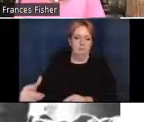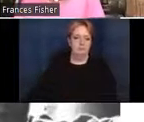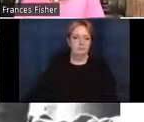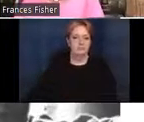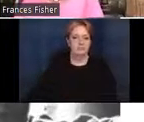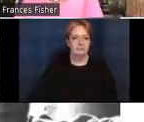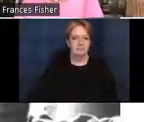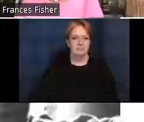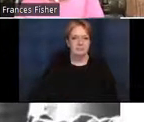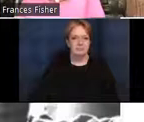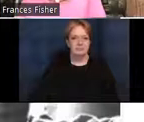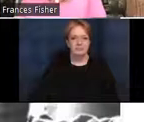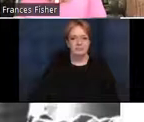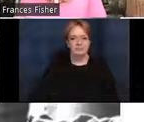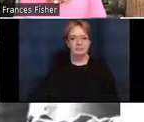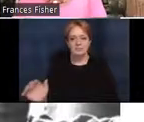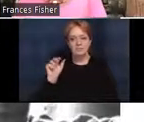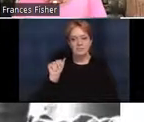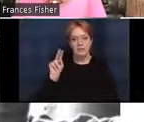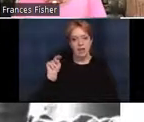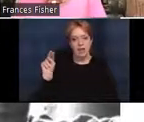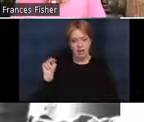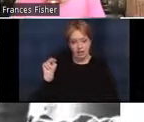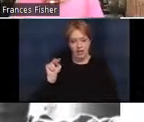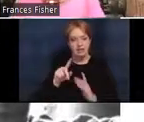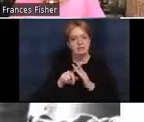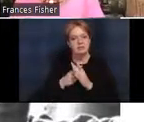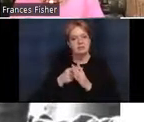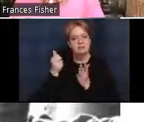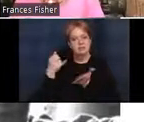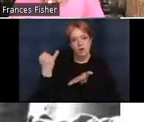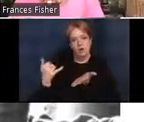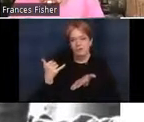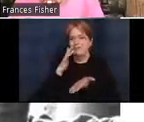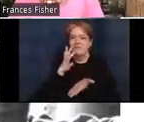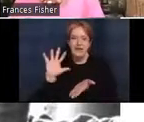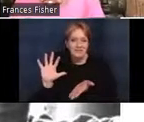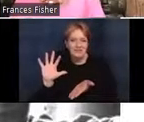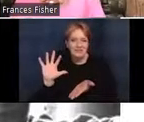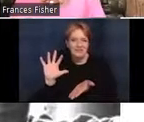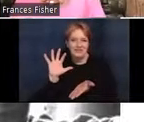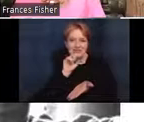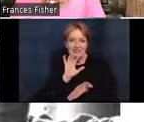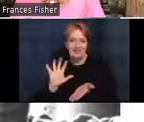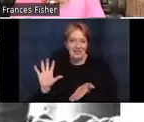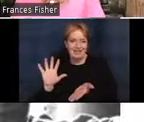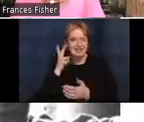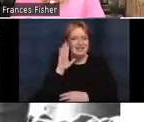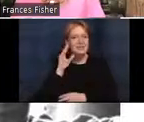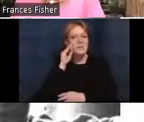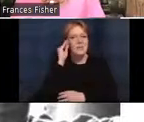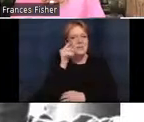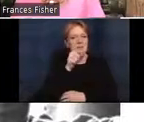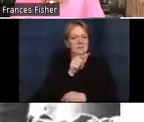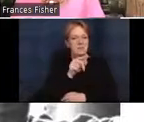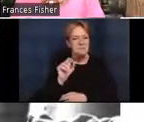Anne began her life as an artist at the age of 5, and you can see her home there in